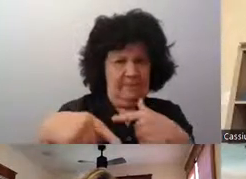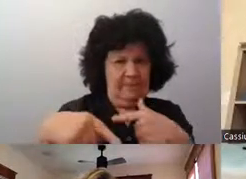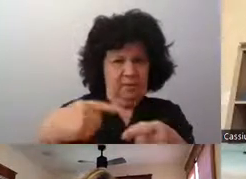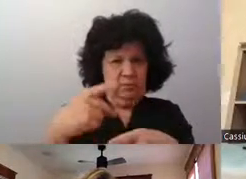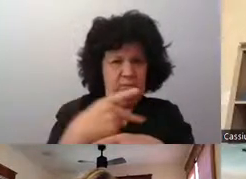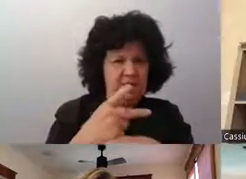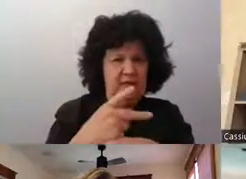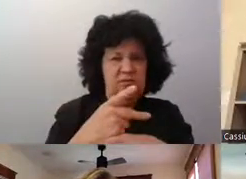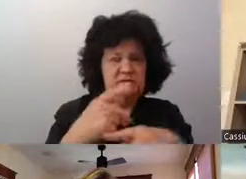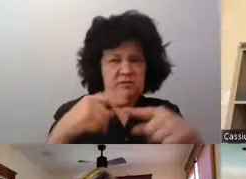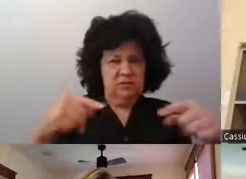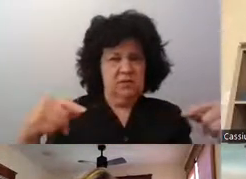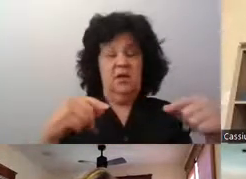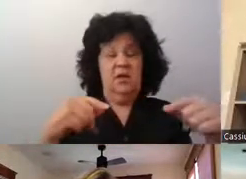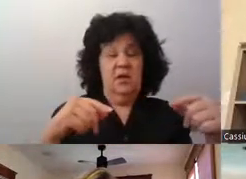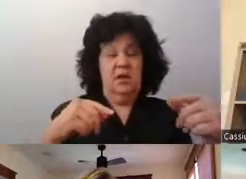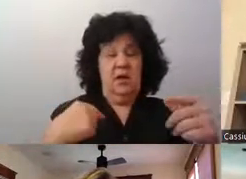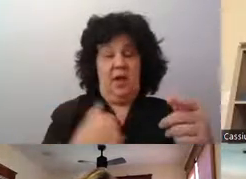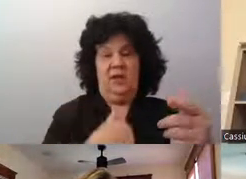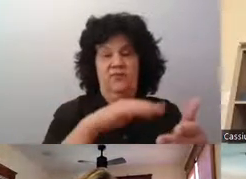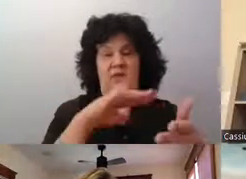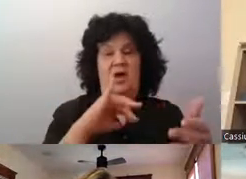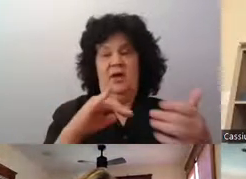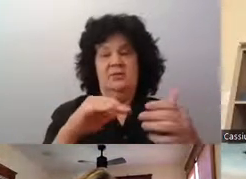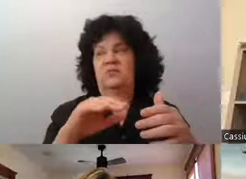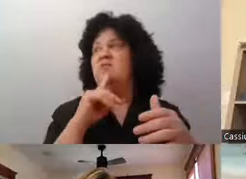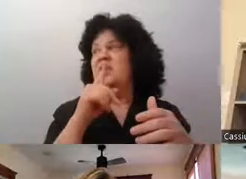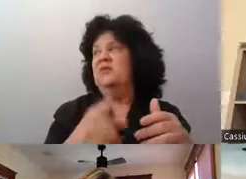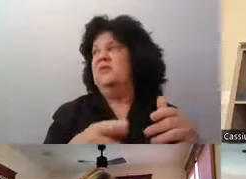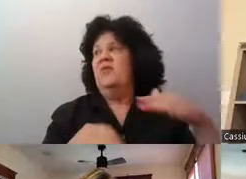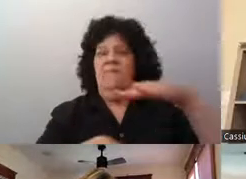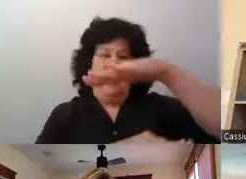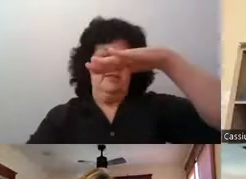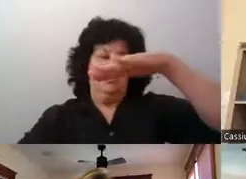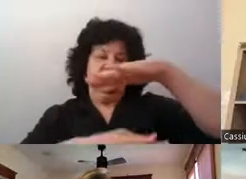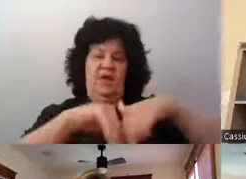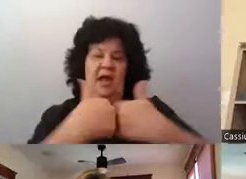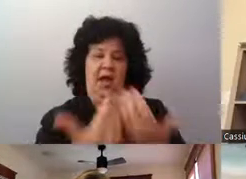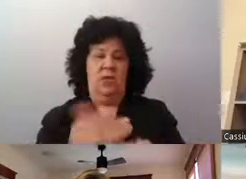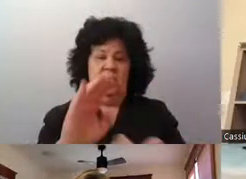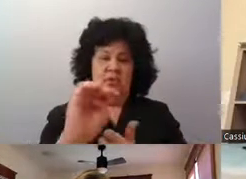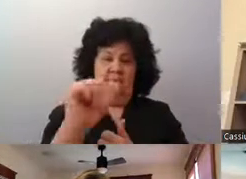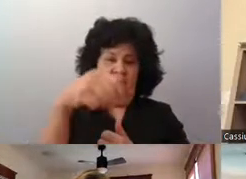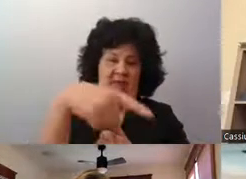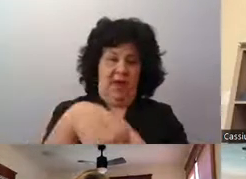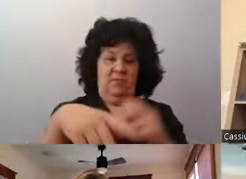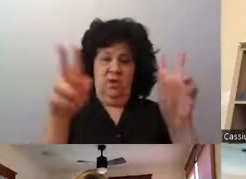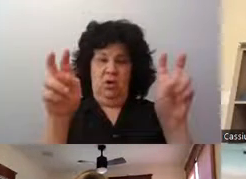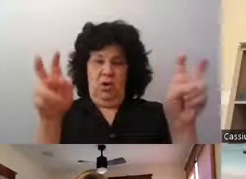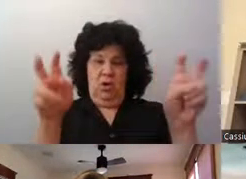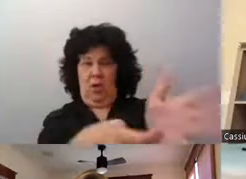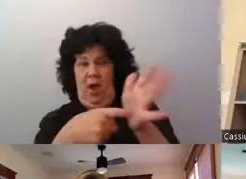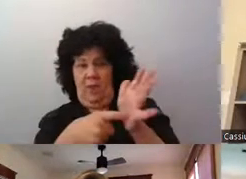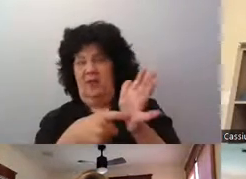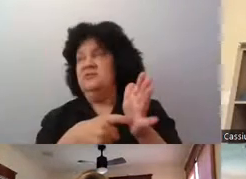individual product numbers, kind of the holy grail for figuring out how to map requirements that are out there in the world